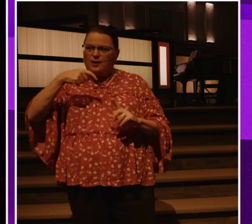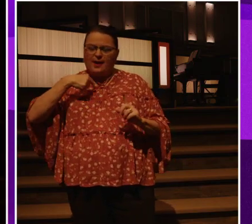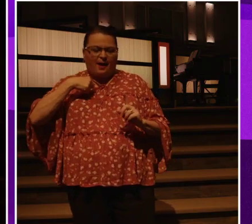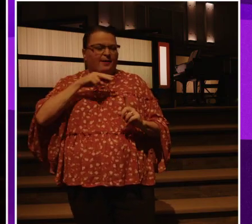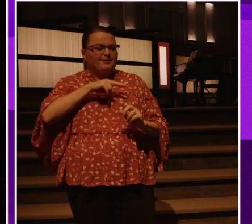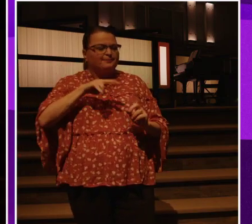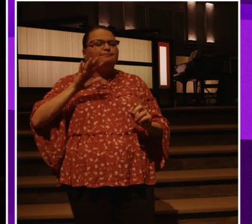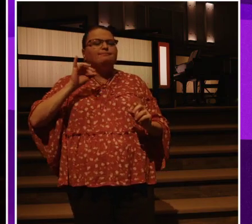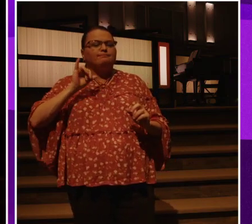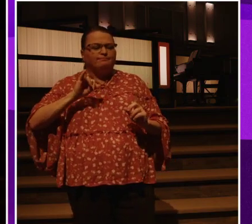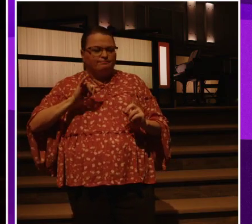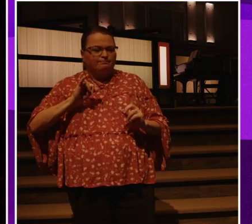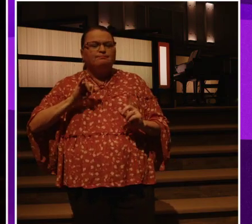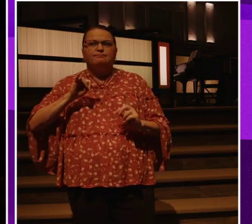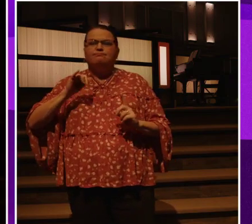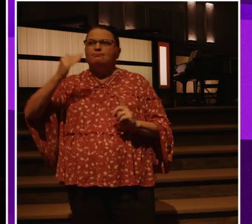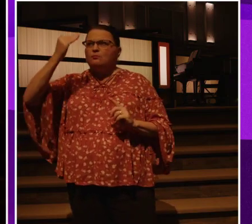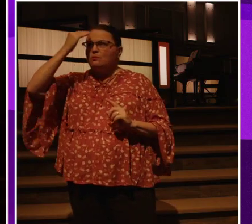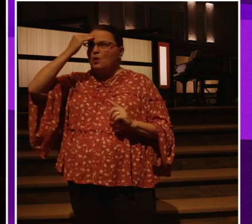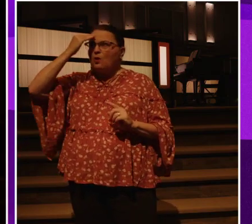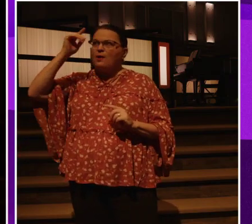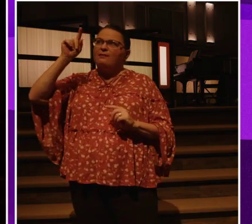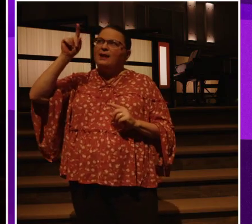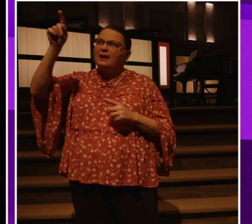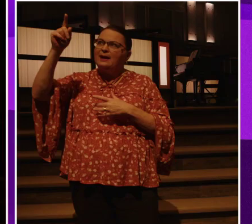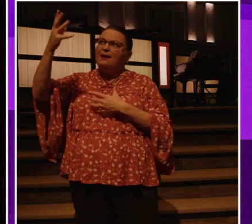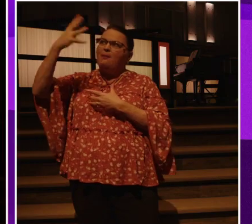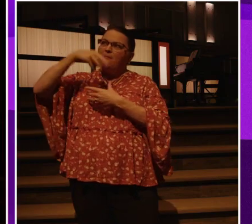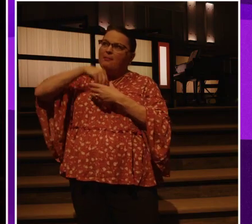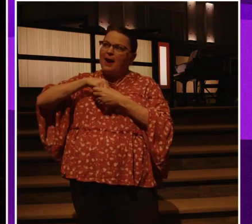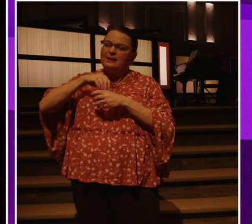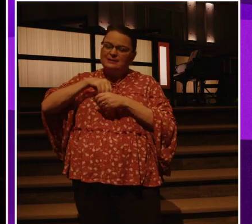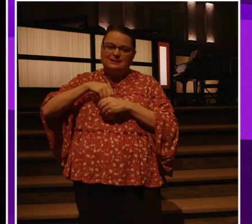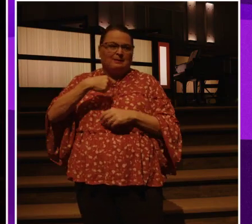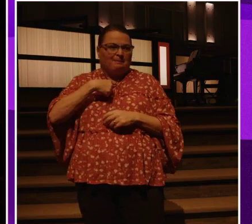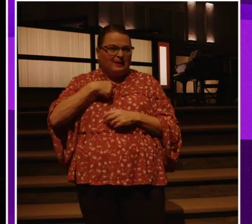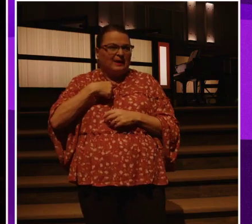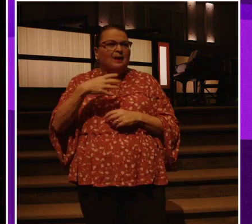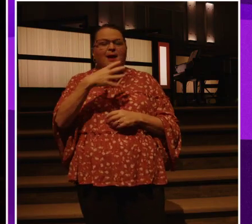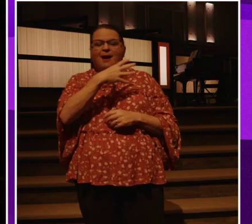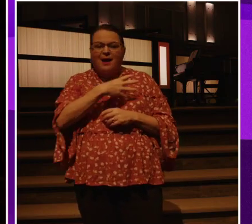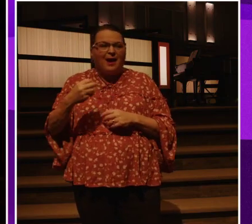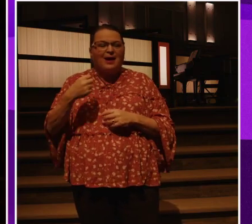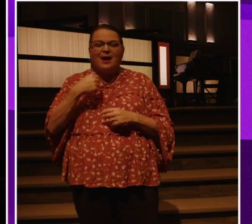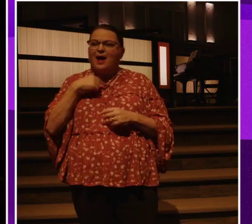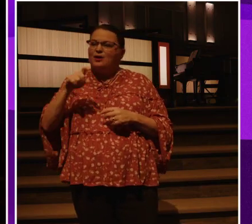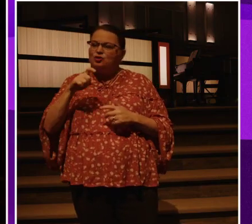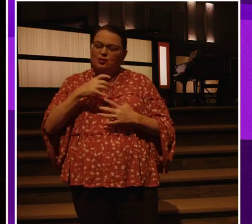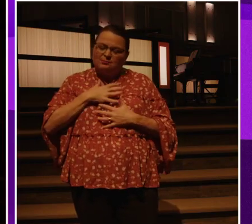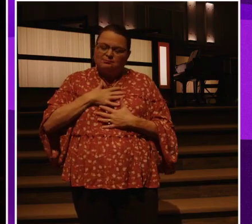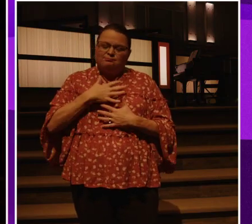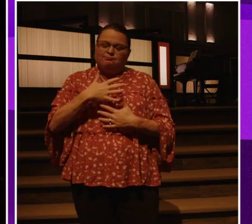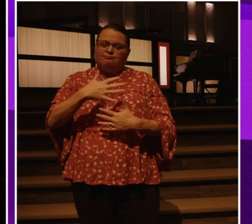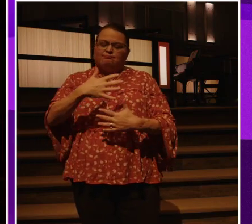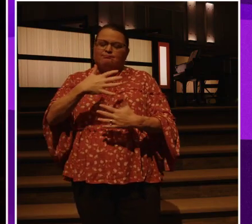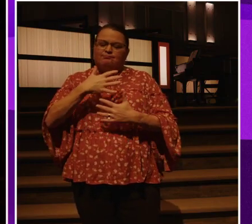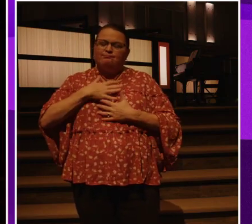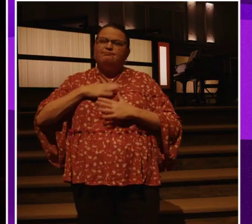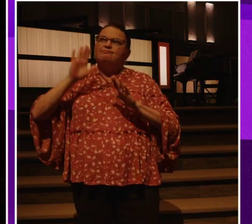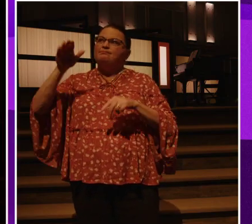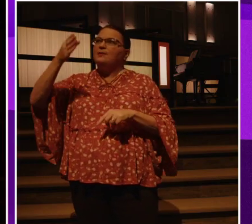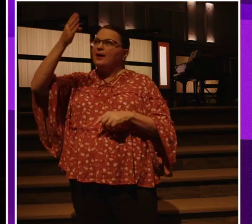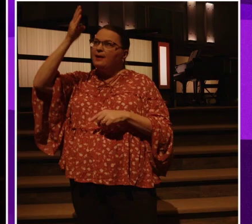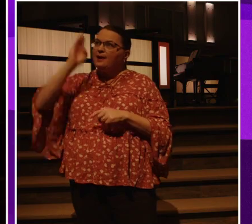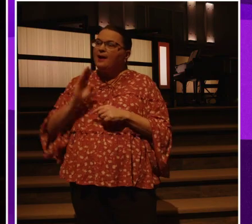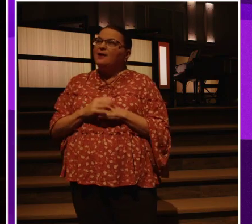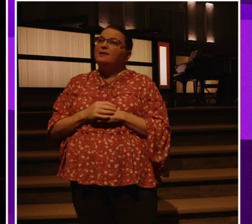the light of the fact that He abides in me? And should I not take a deep breath and say, "Oh God, I am